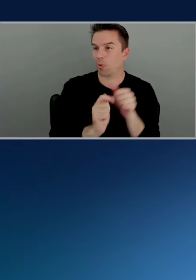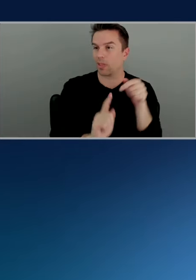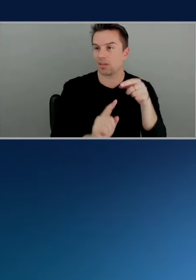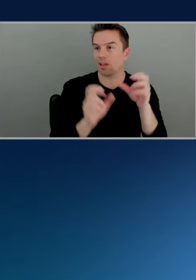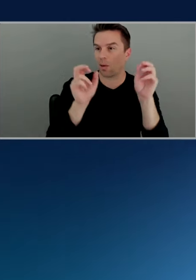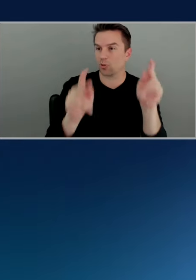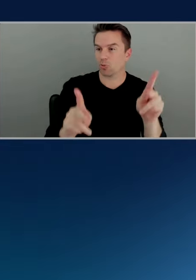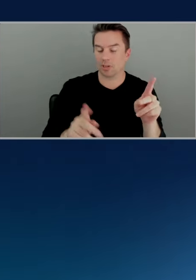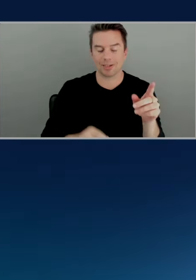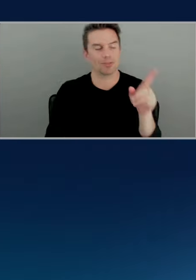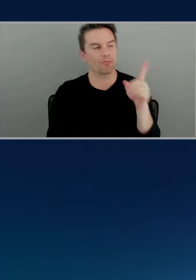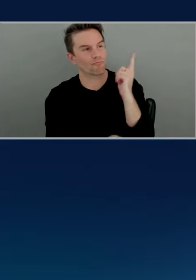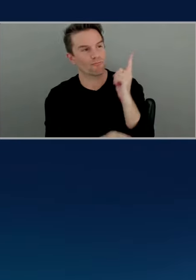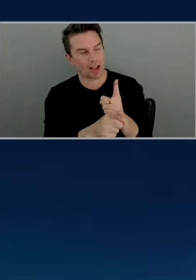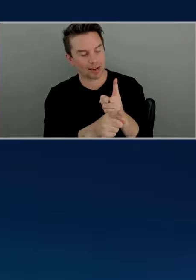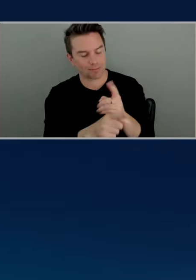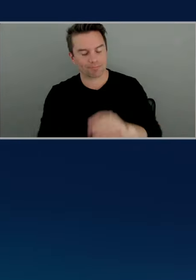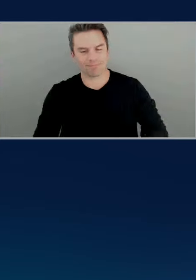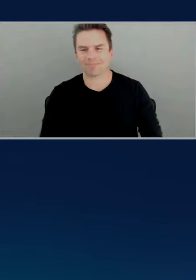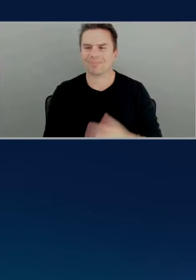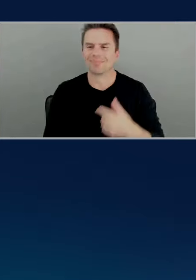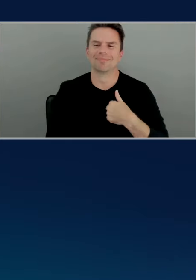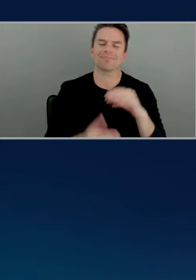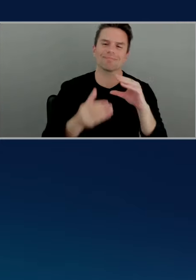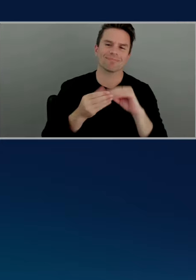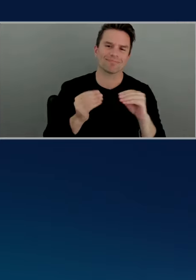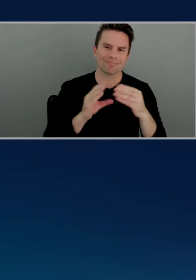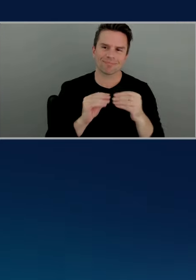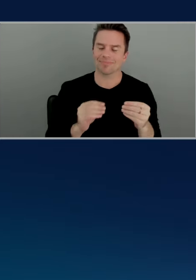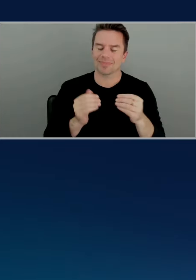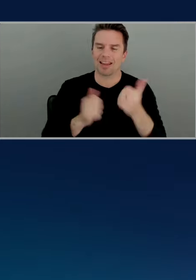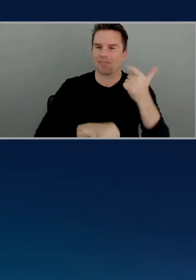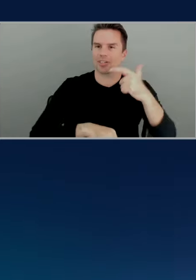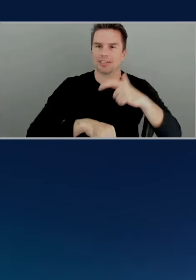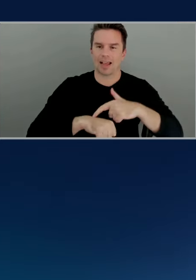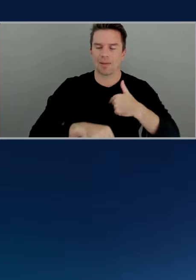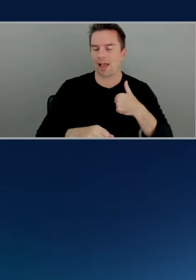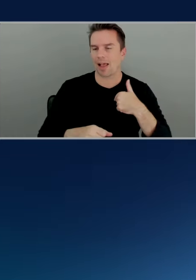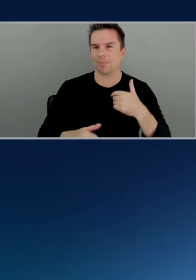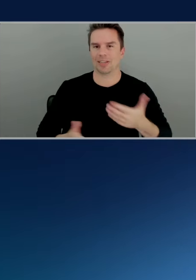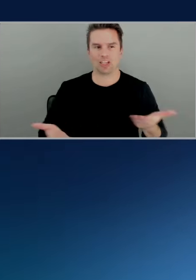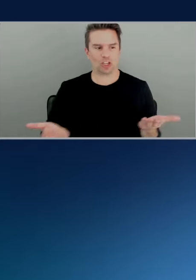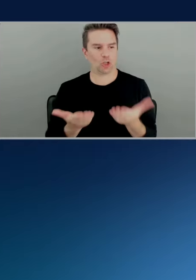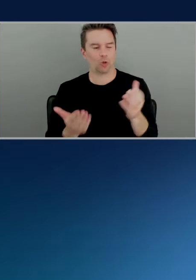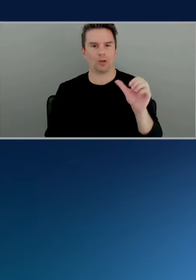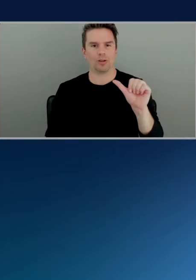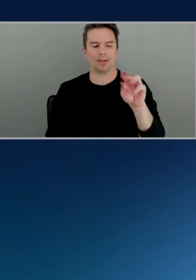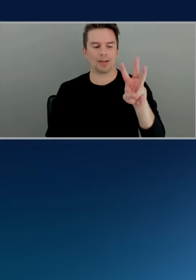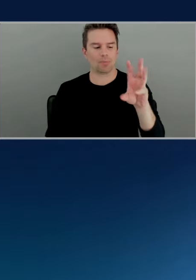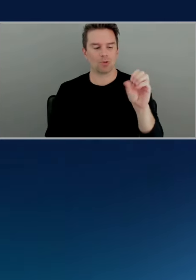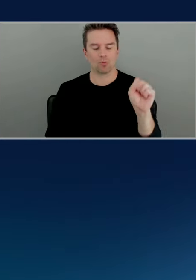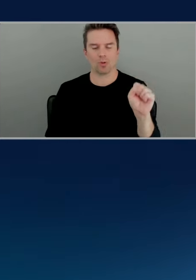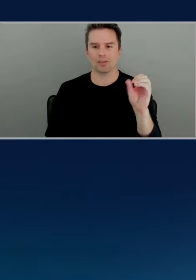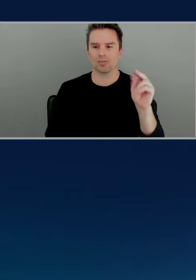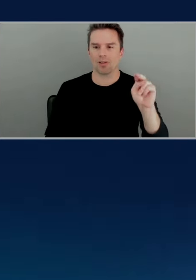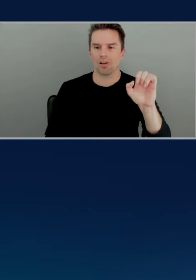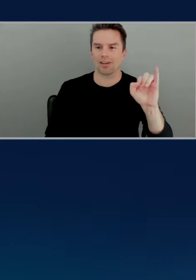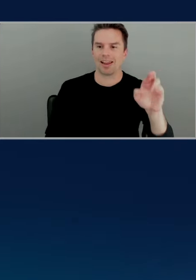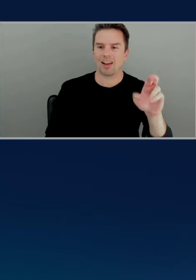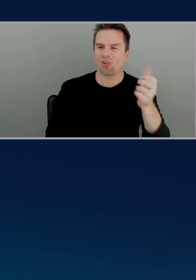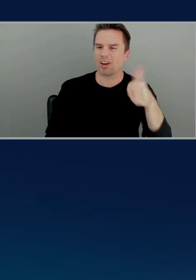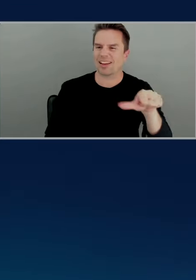love, and I say this I think every time I'm at this desk at any summit or reInvent, I love how the launch really